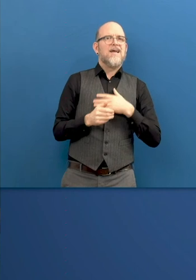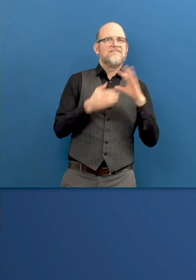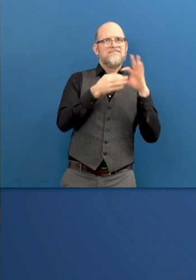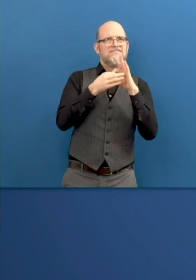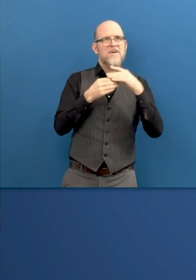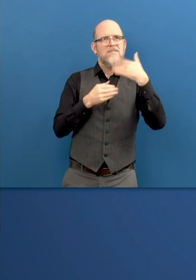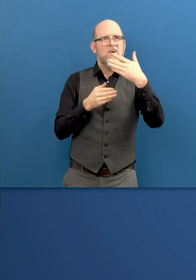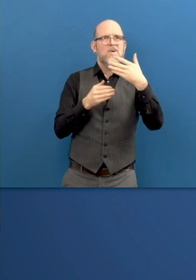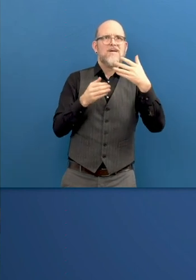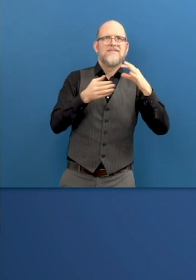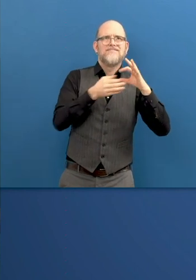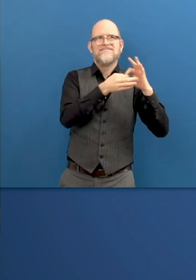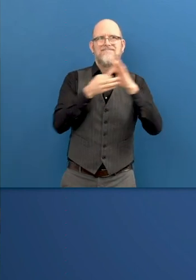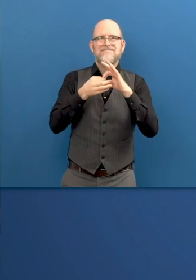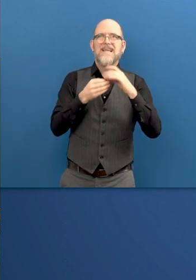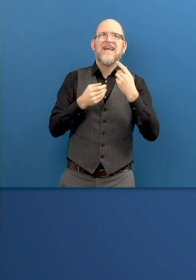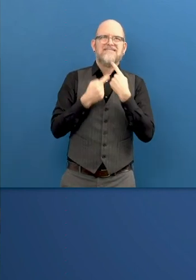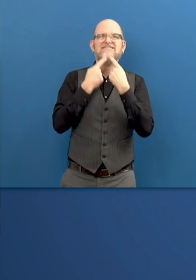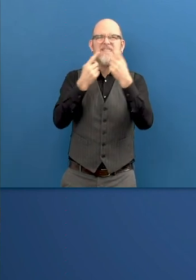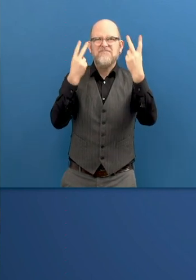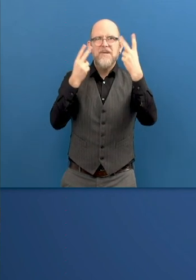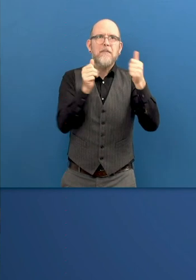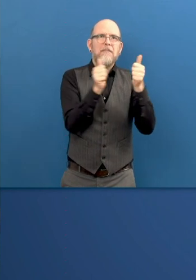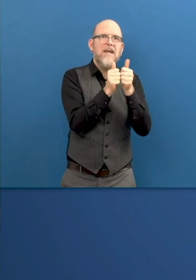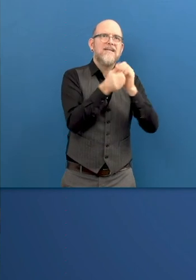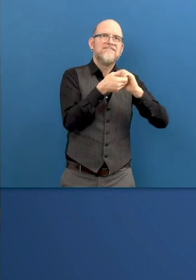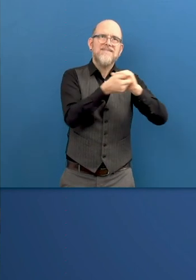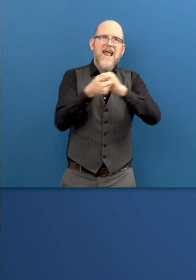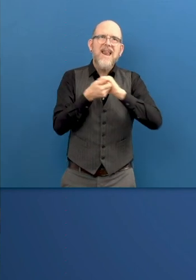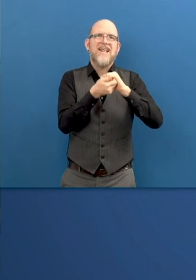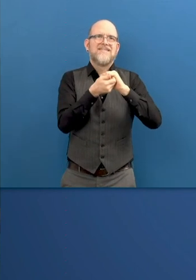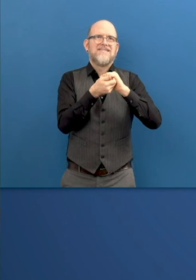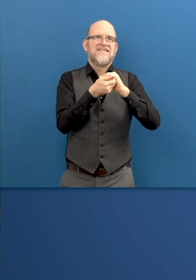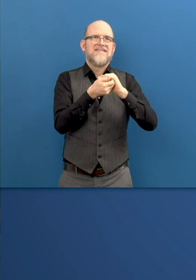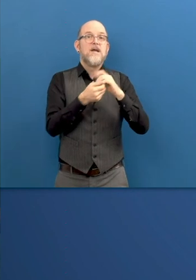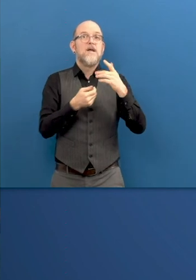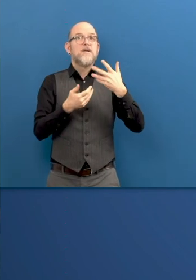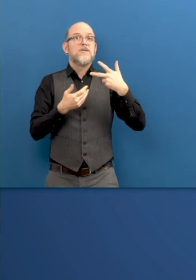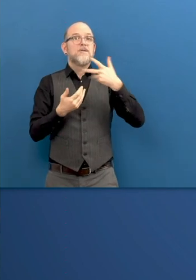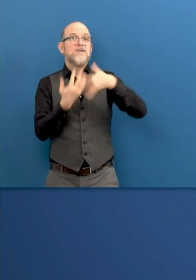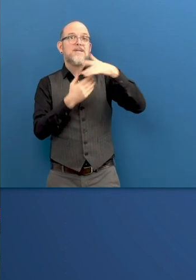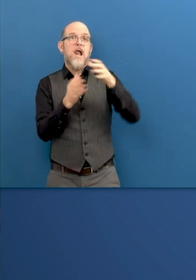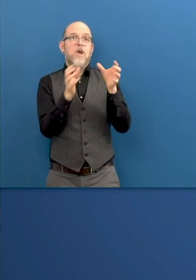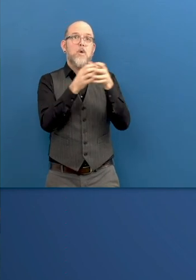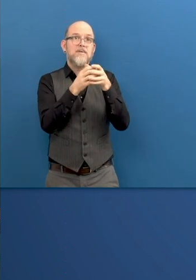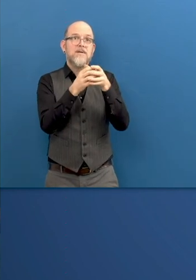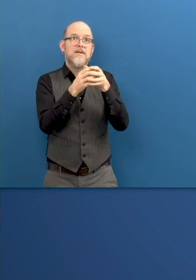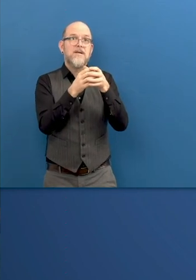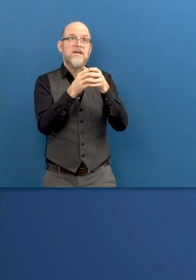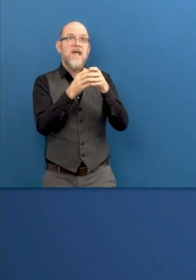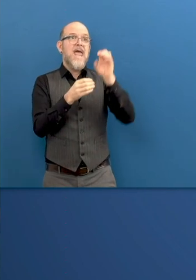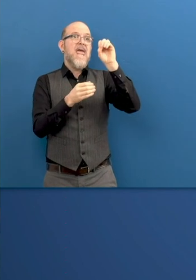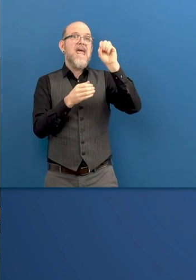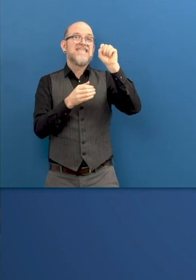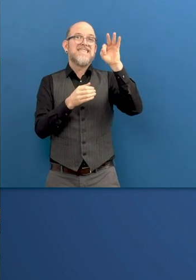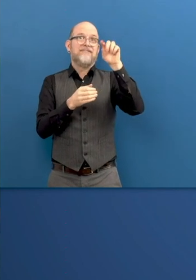Fund is very, very important. An alliance of more than 20 years where we have been working together for the labour